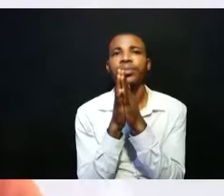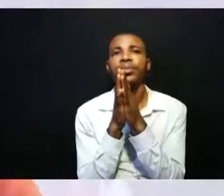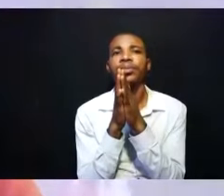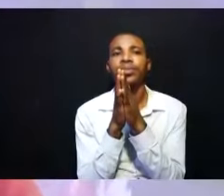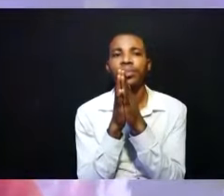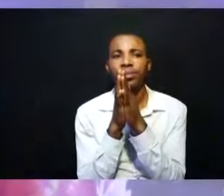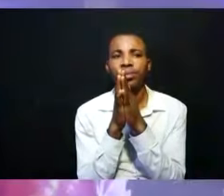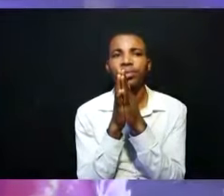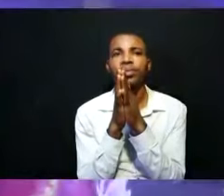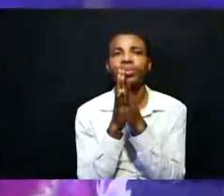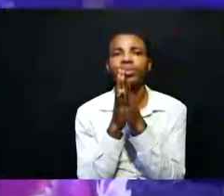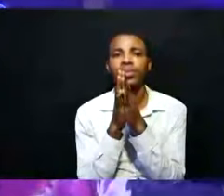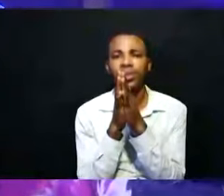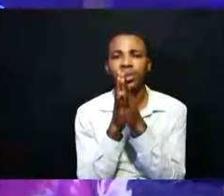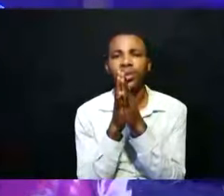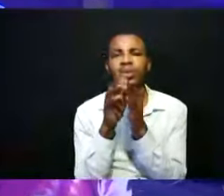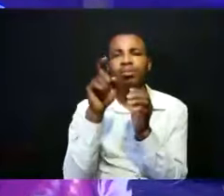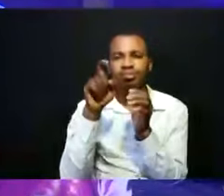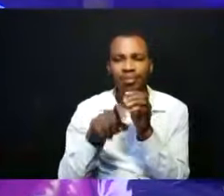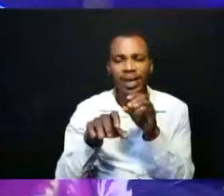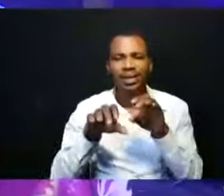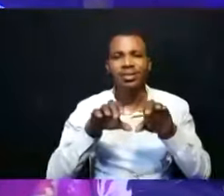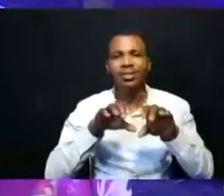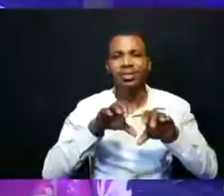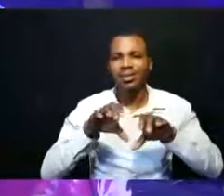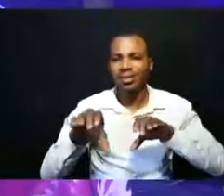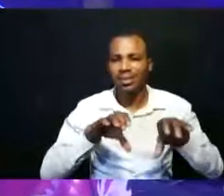Do something, Pastor. Yebribi, Osofo.